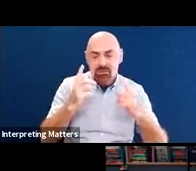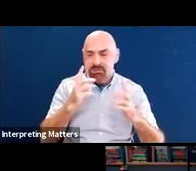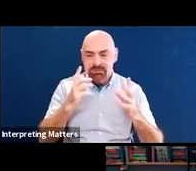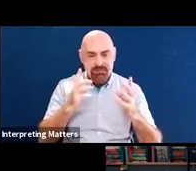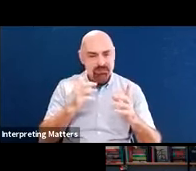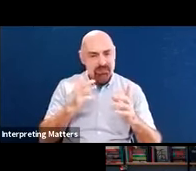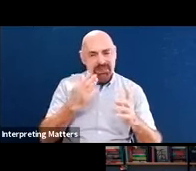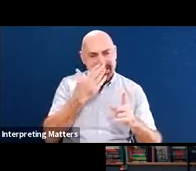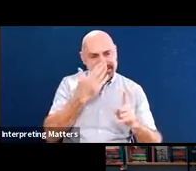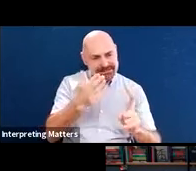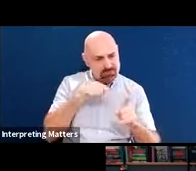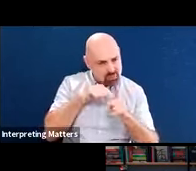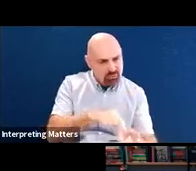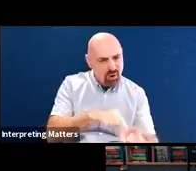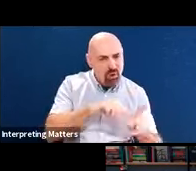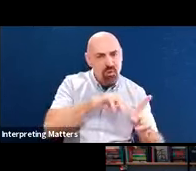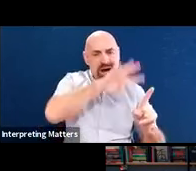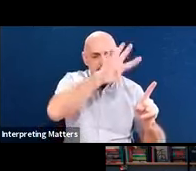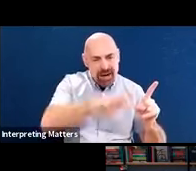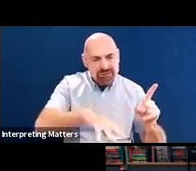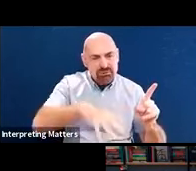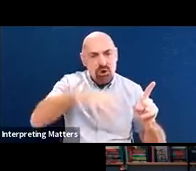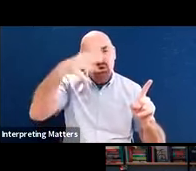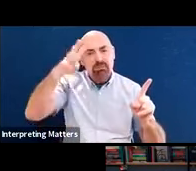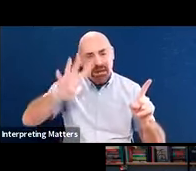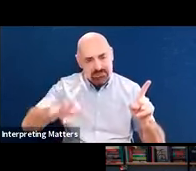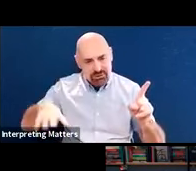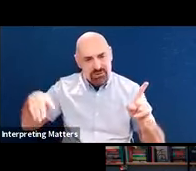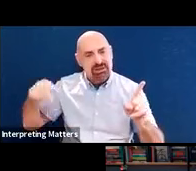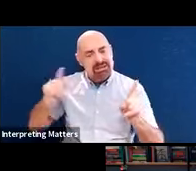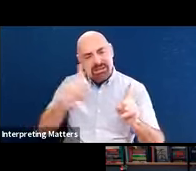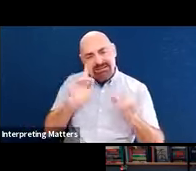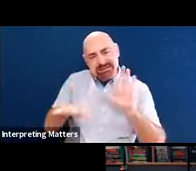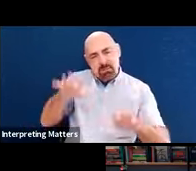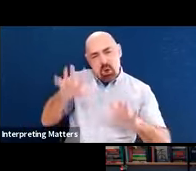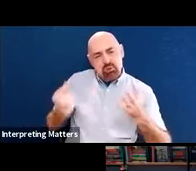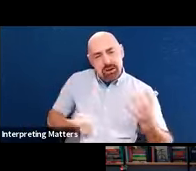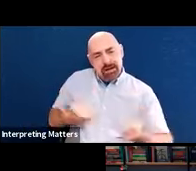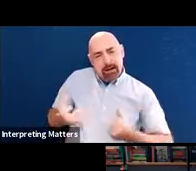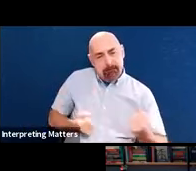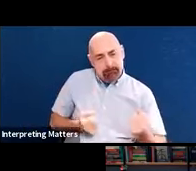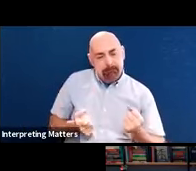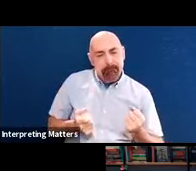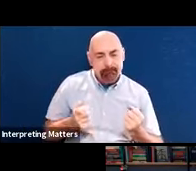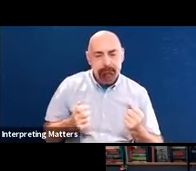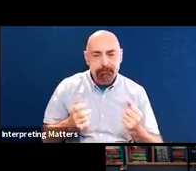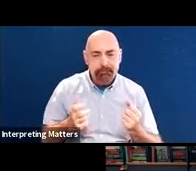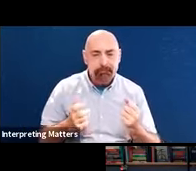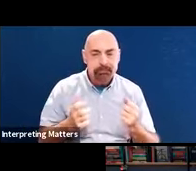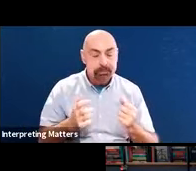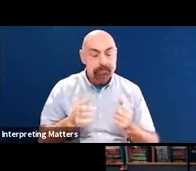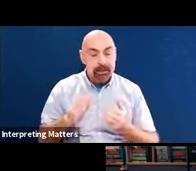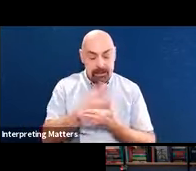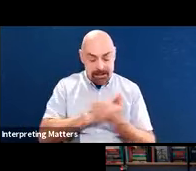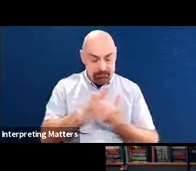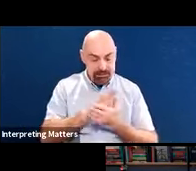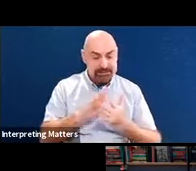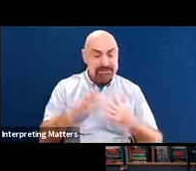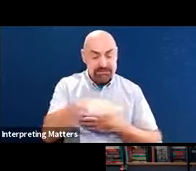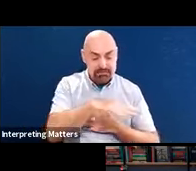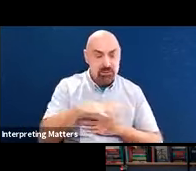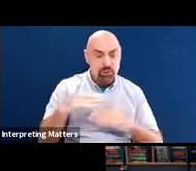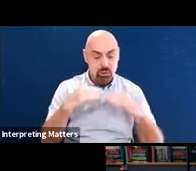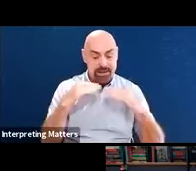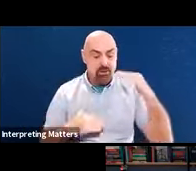follows the same sort of patterns that I showed in the income series and then in the disruptiveness series, meaning that while spatial inequality is